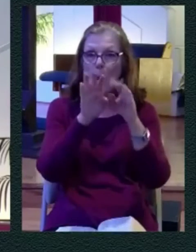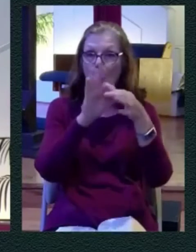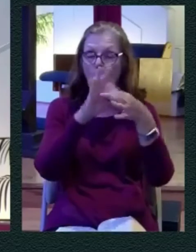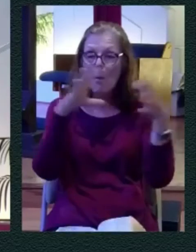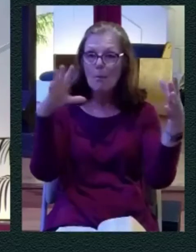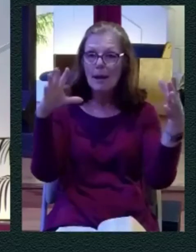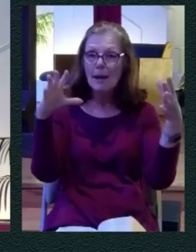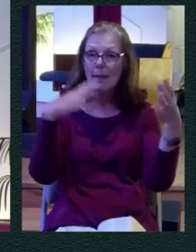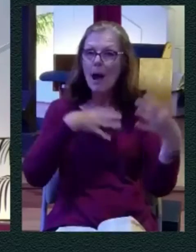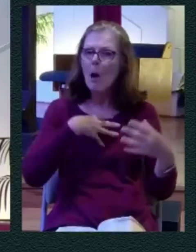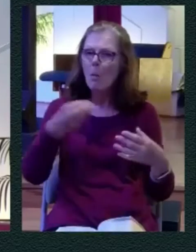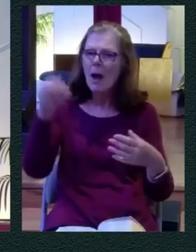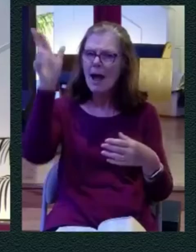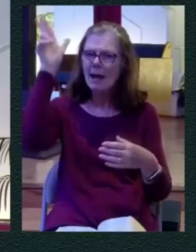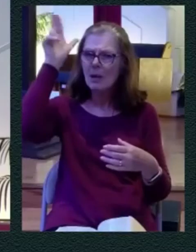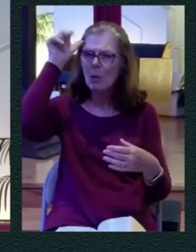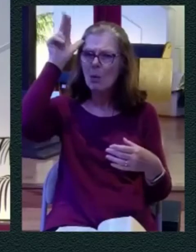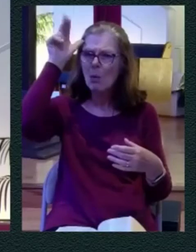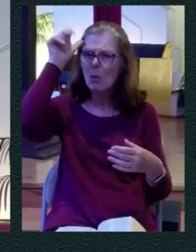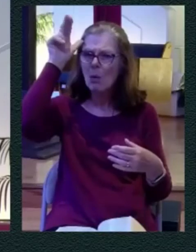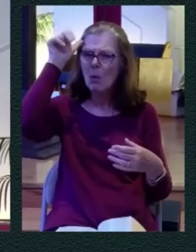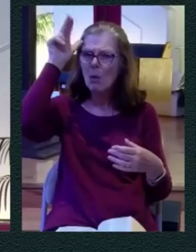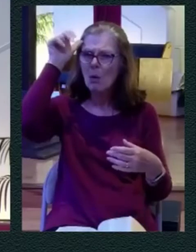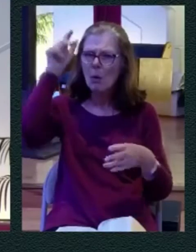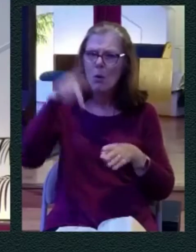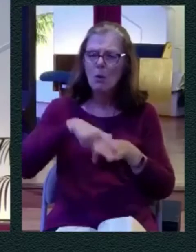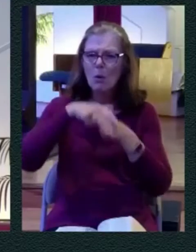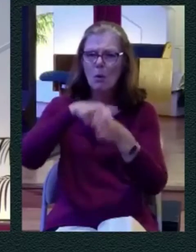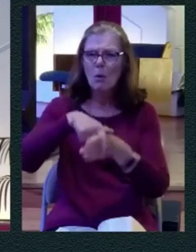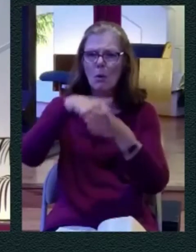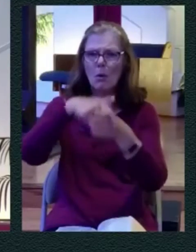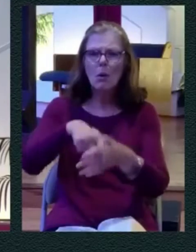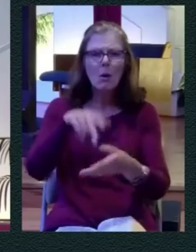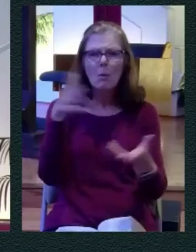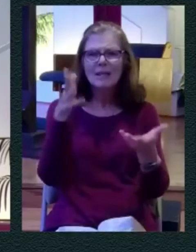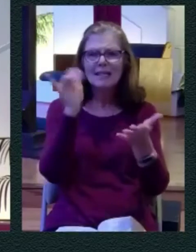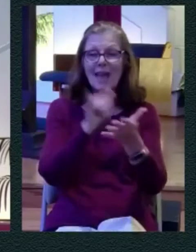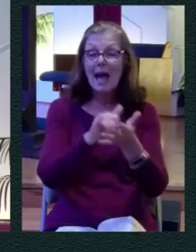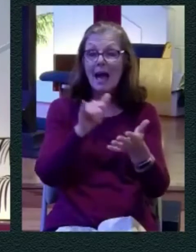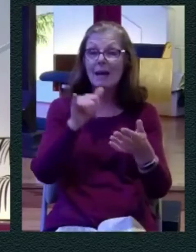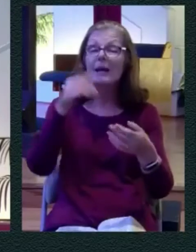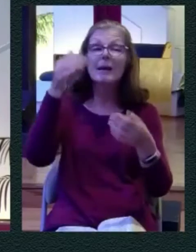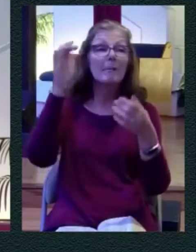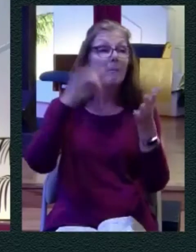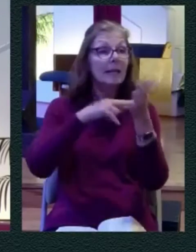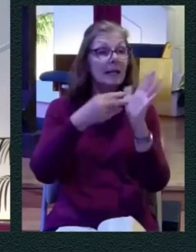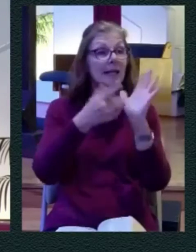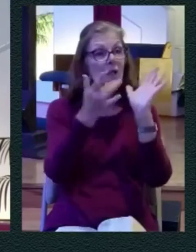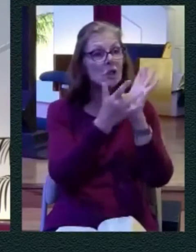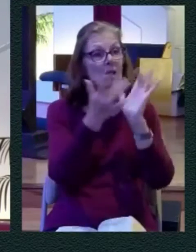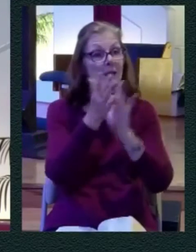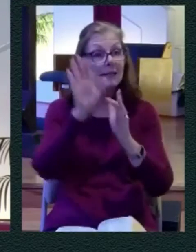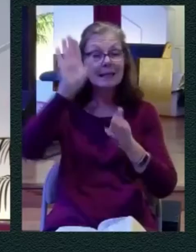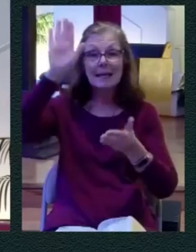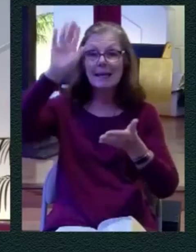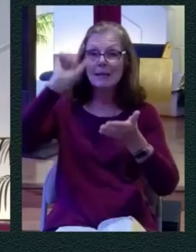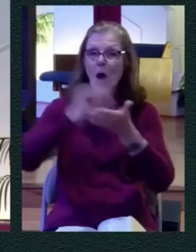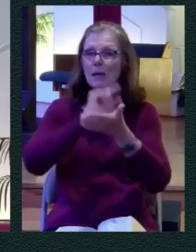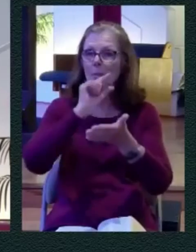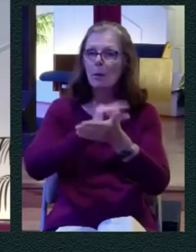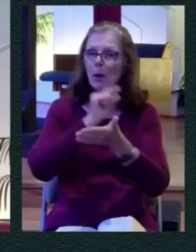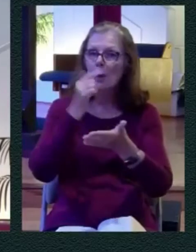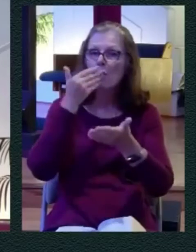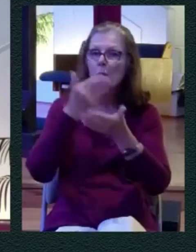the white horse is the gospel of Jesus Christ going forward in power. And as